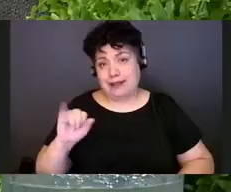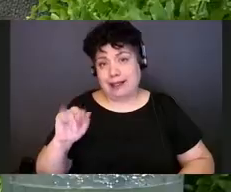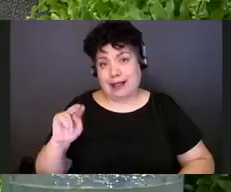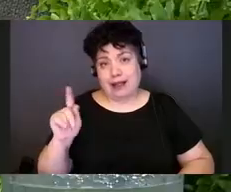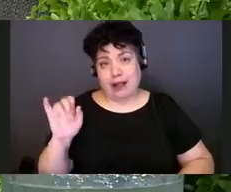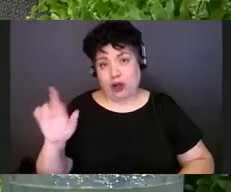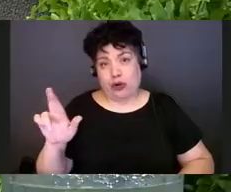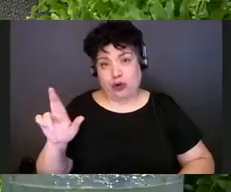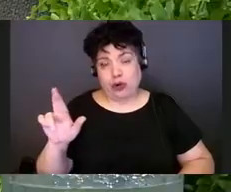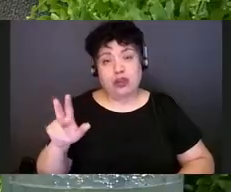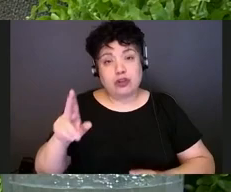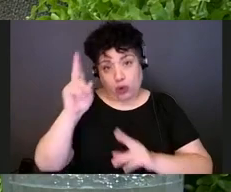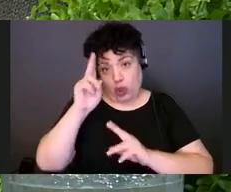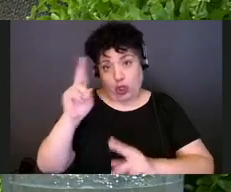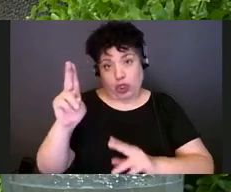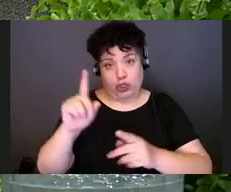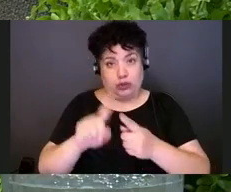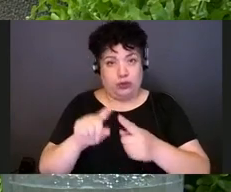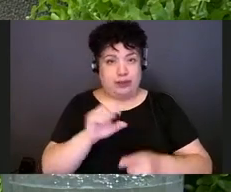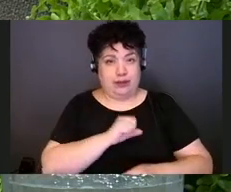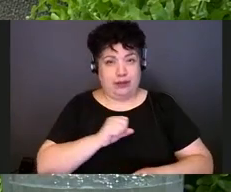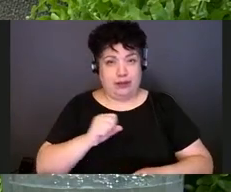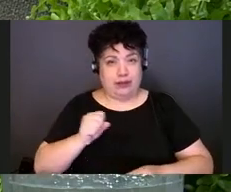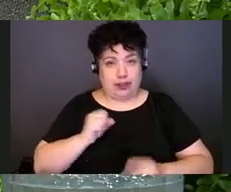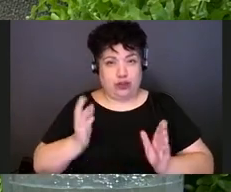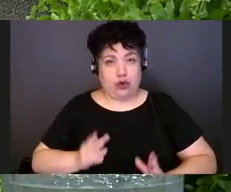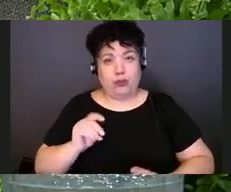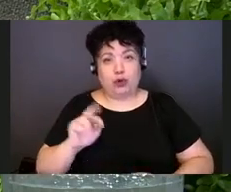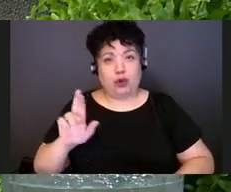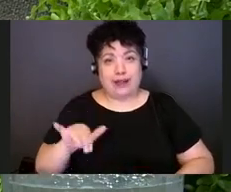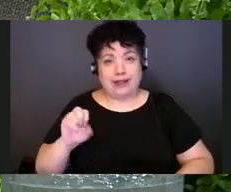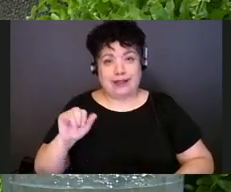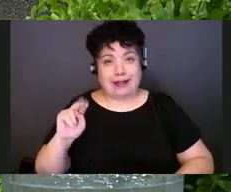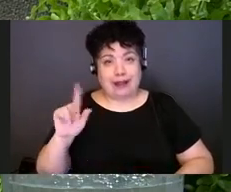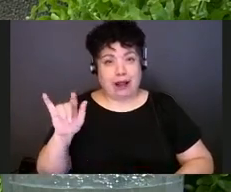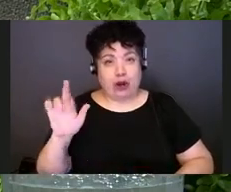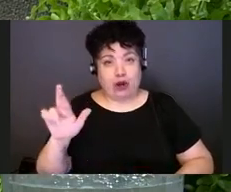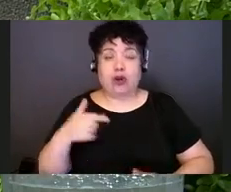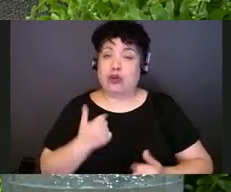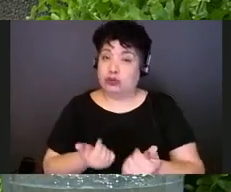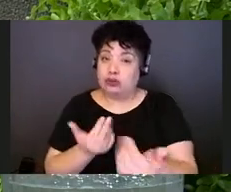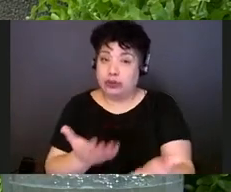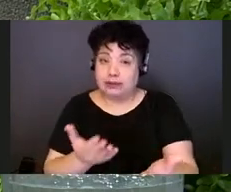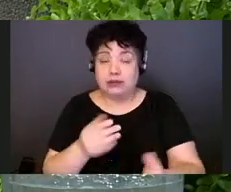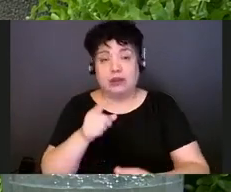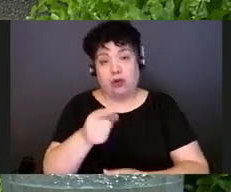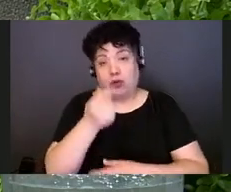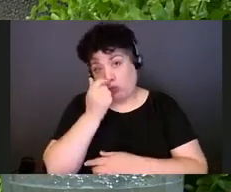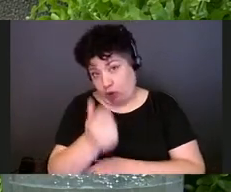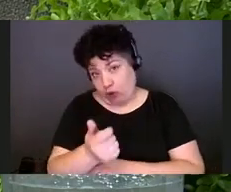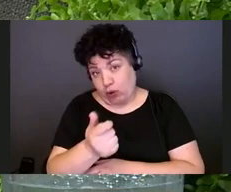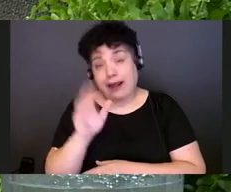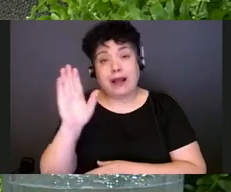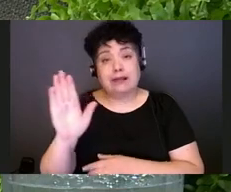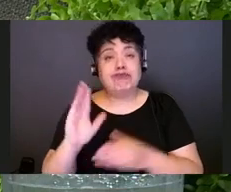Marie Sinclair. And if you have a chance, you should look at this film, because every word he